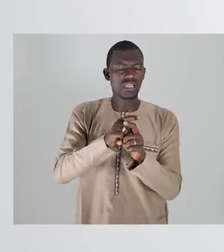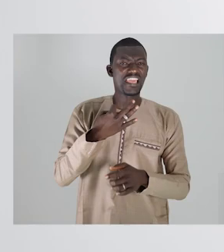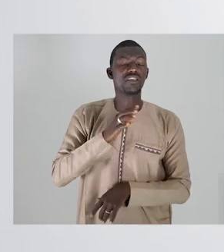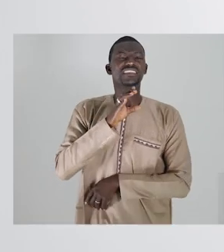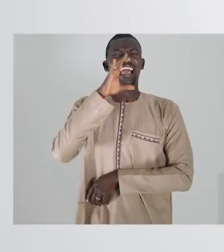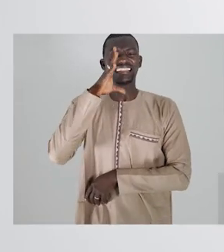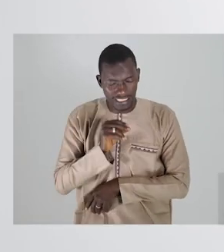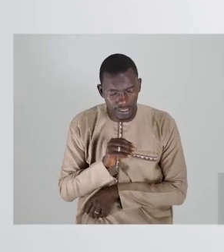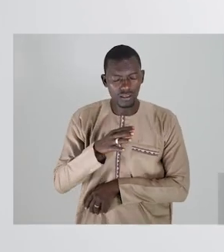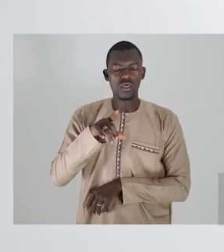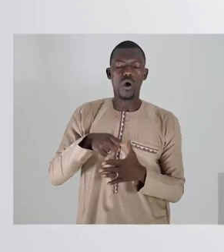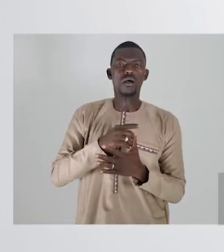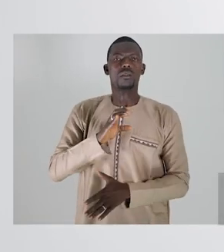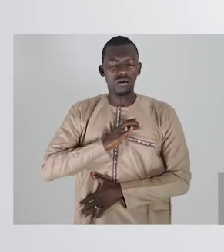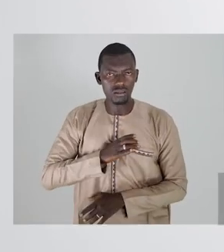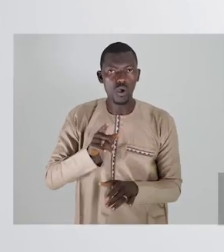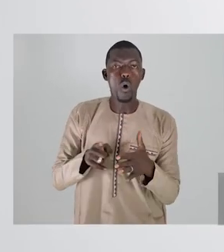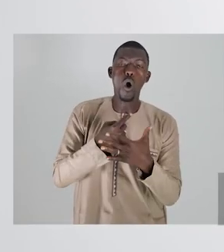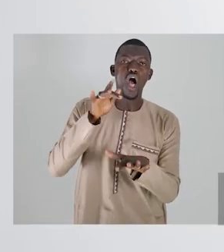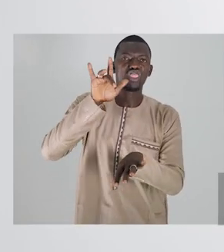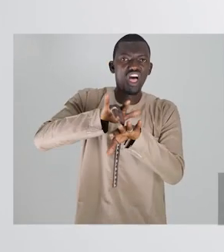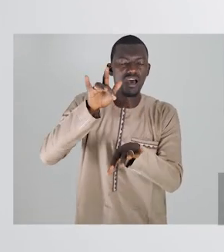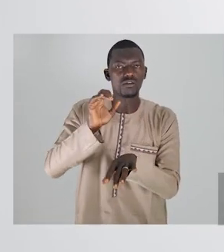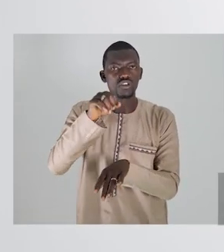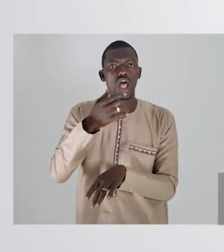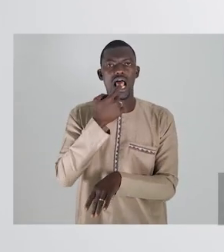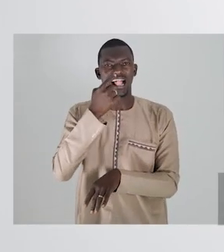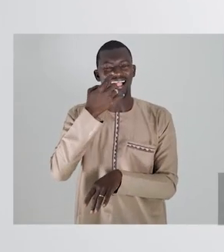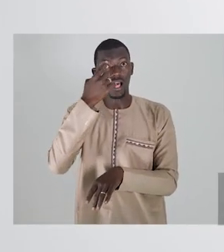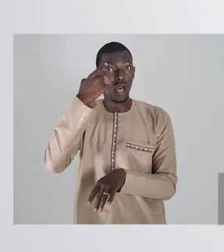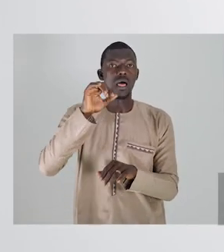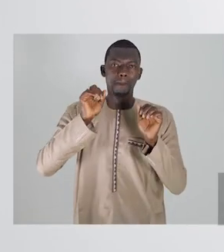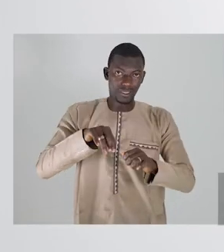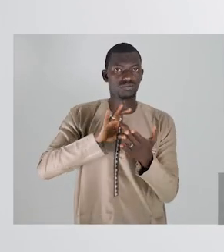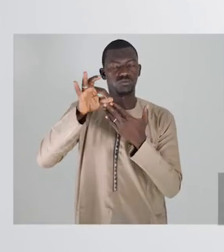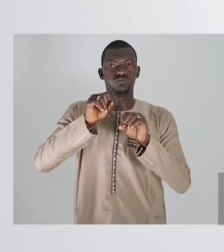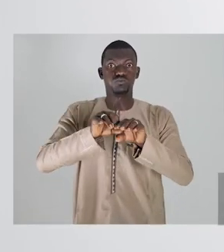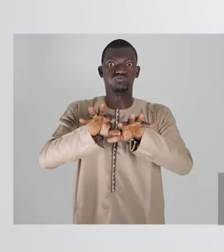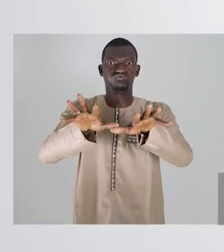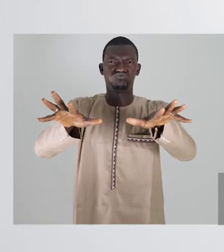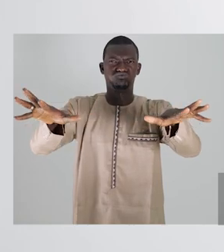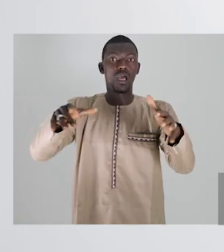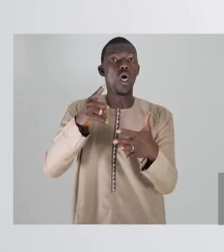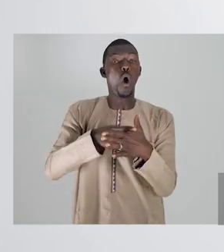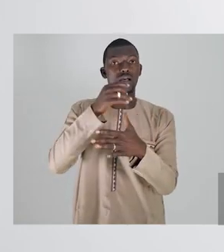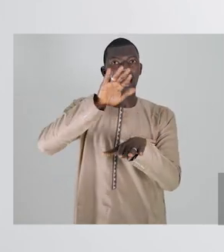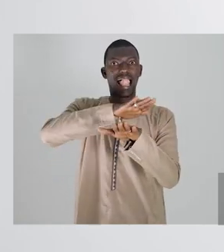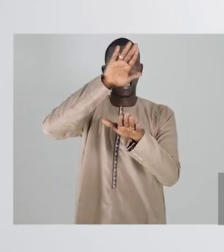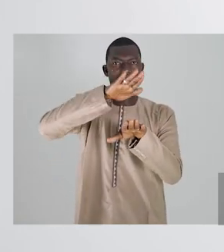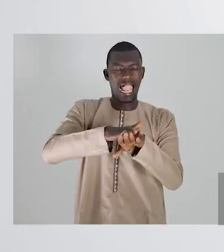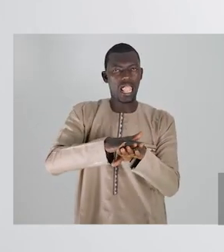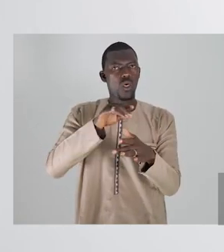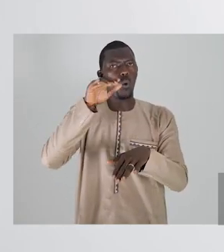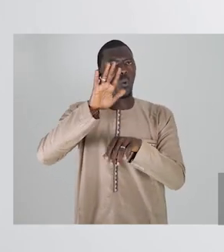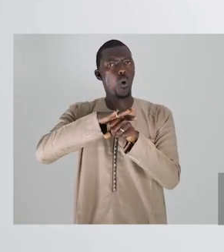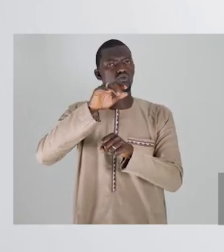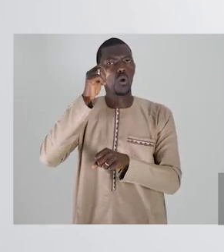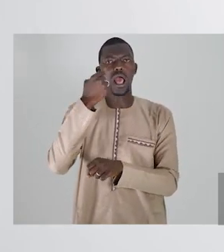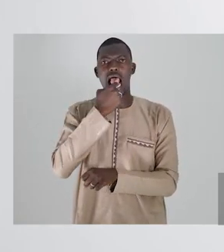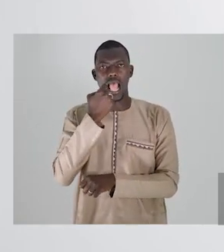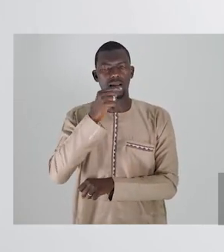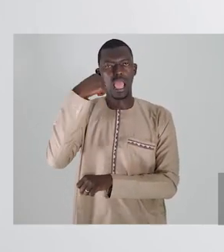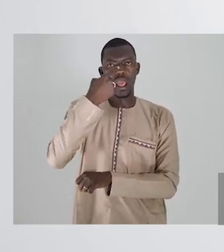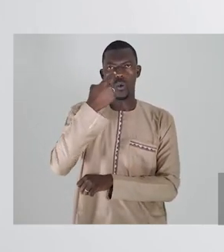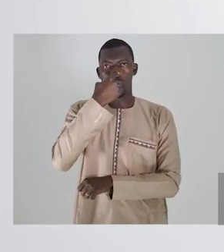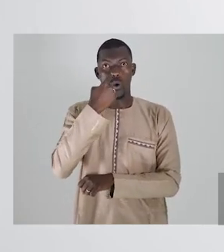la de walaté jangoro ji nak ci teflitu sewi lañ de nek ci bir gemmeñi ki nga xamne mu ngi amé fièvre bi nga xamne suñuy tisoli saxat